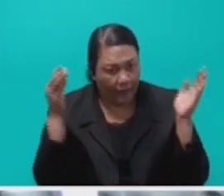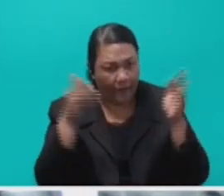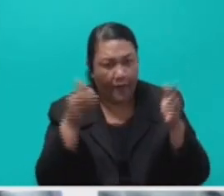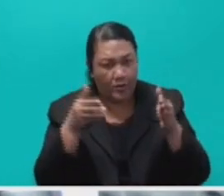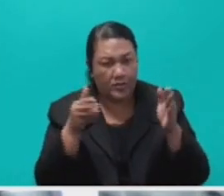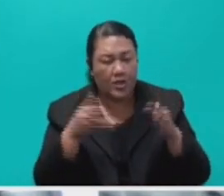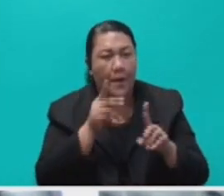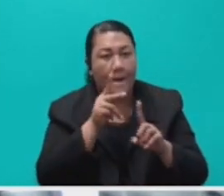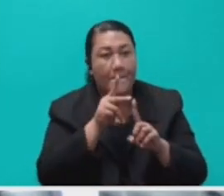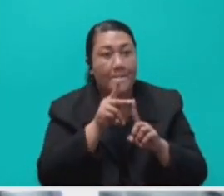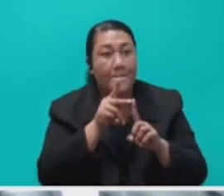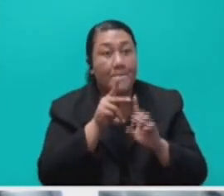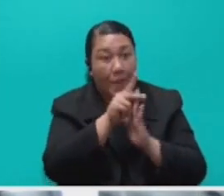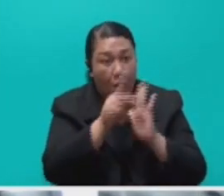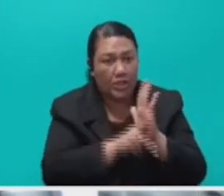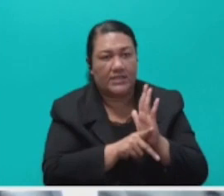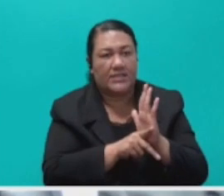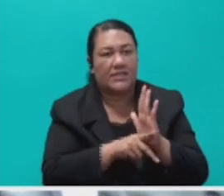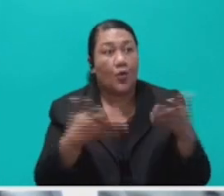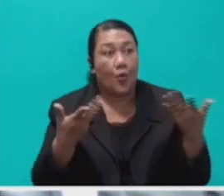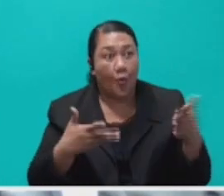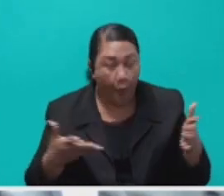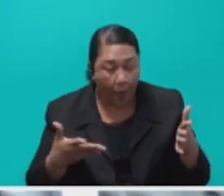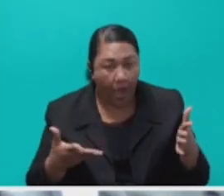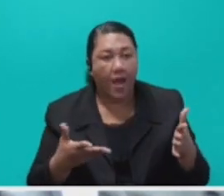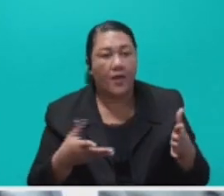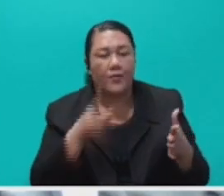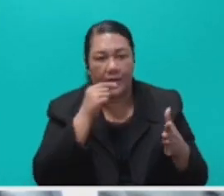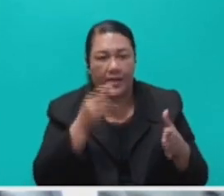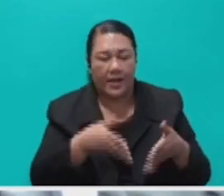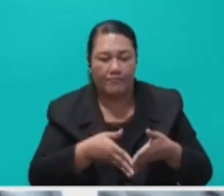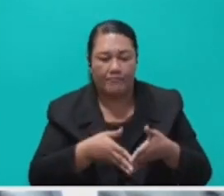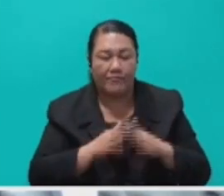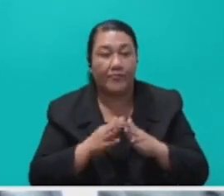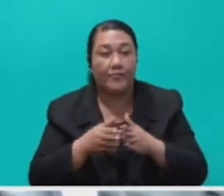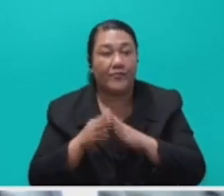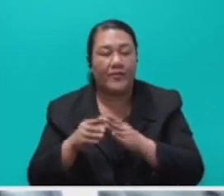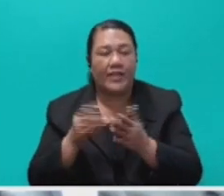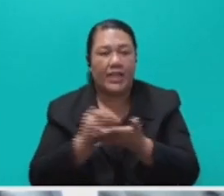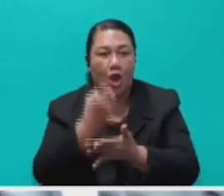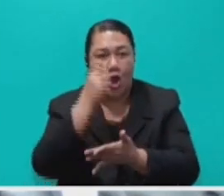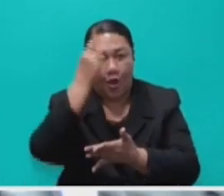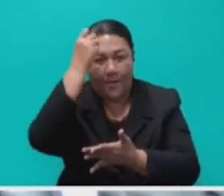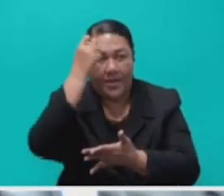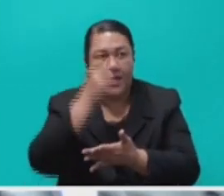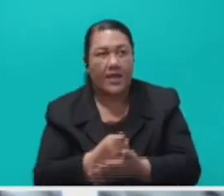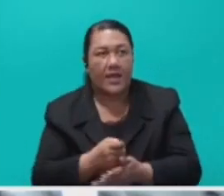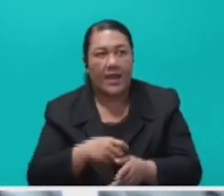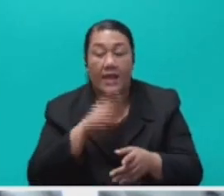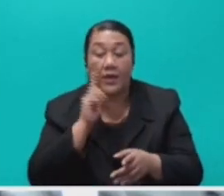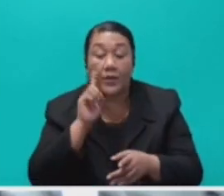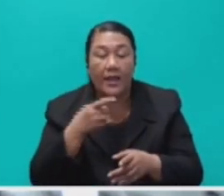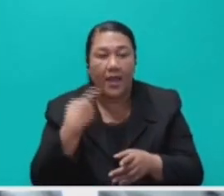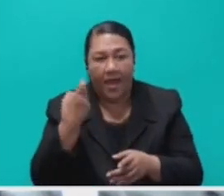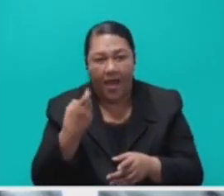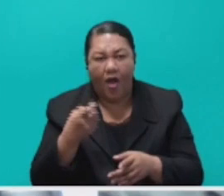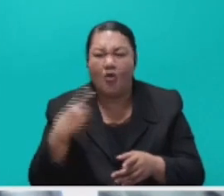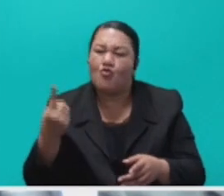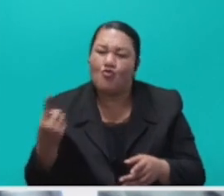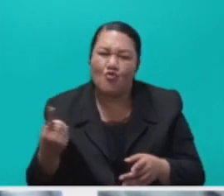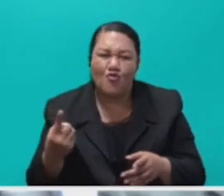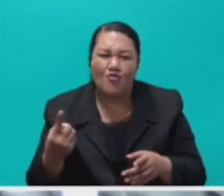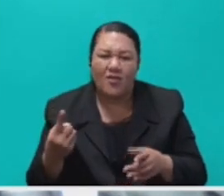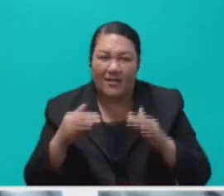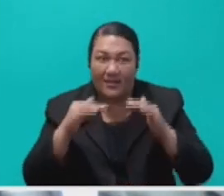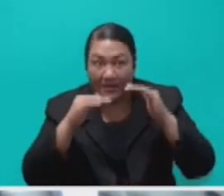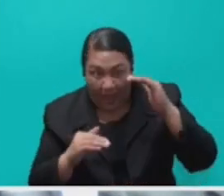on policies where we can grow our economy and we can look after the disadvantaged in our community.